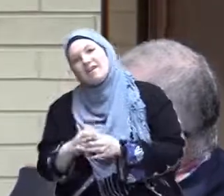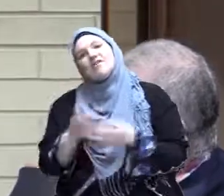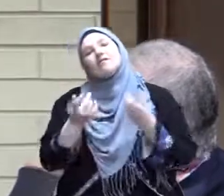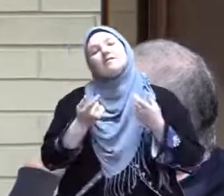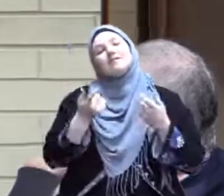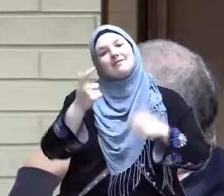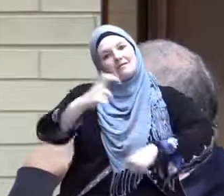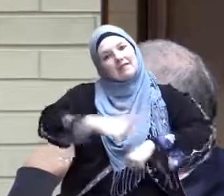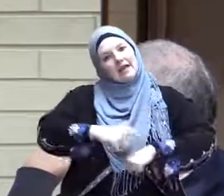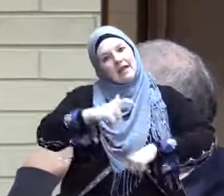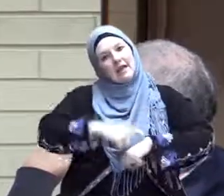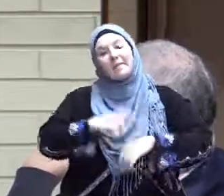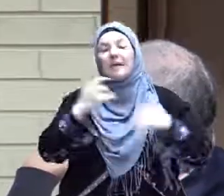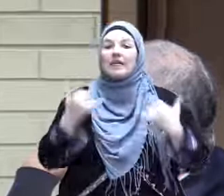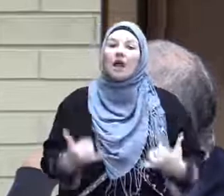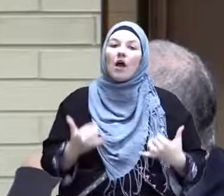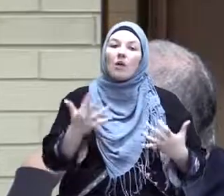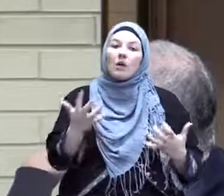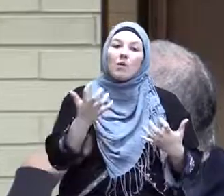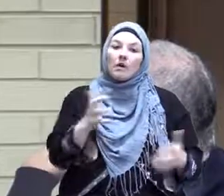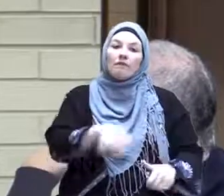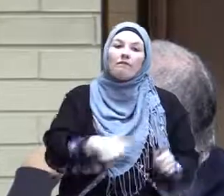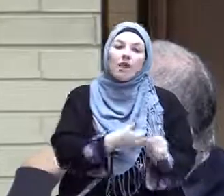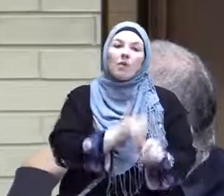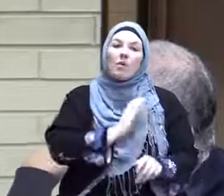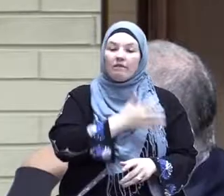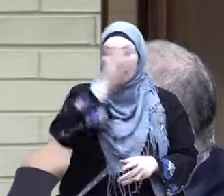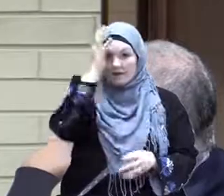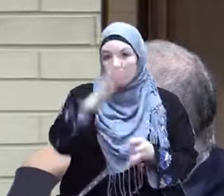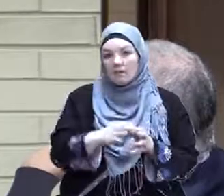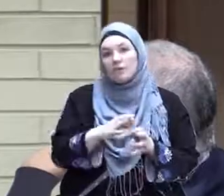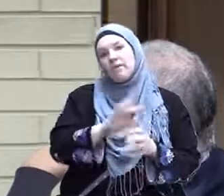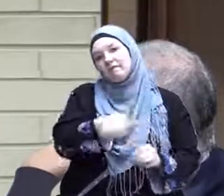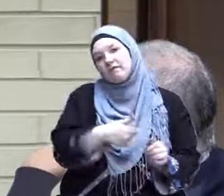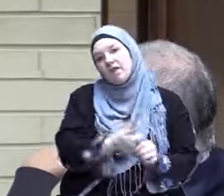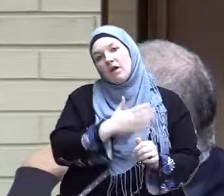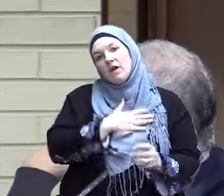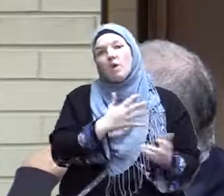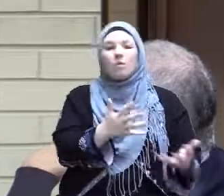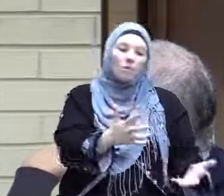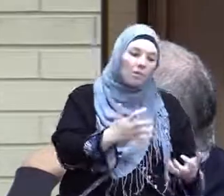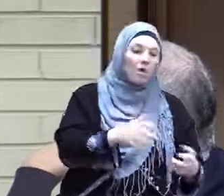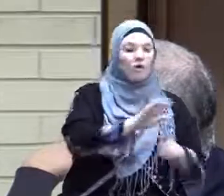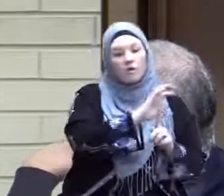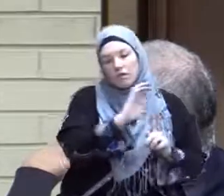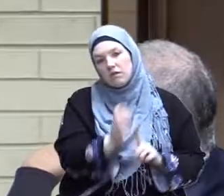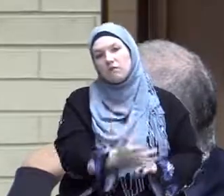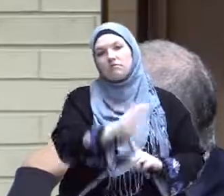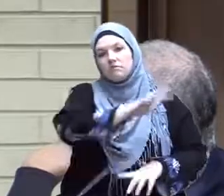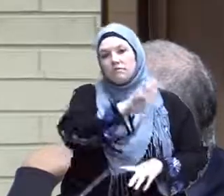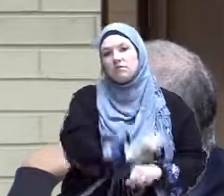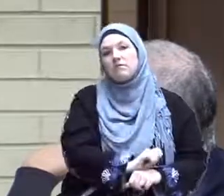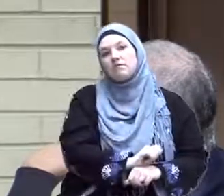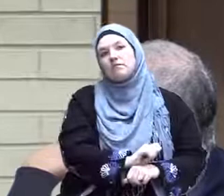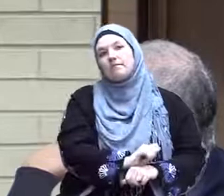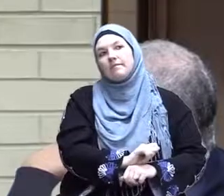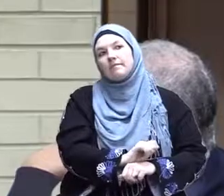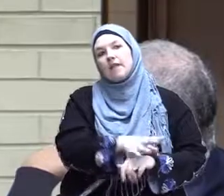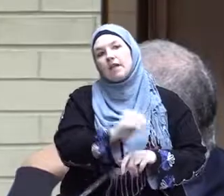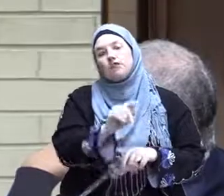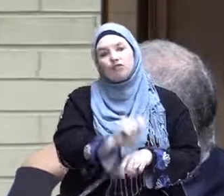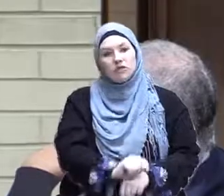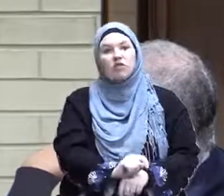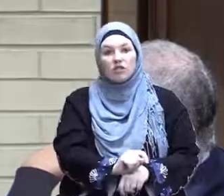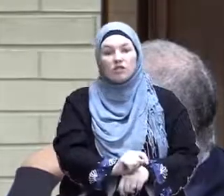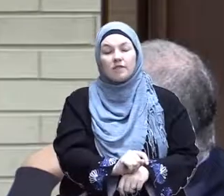determine whether we want to follow our faith or follow our whims and culture and customs and